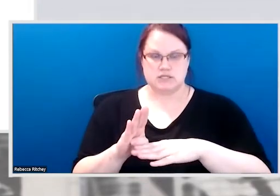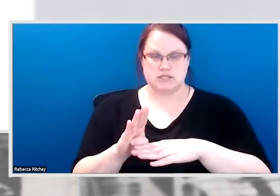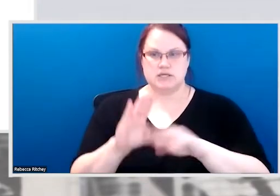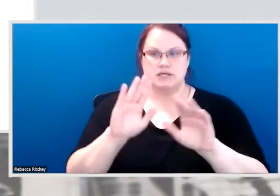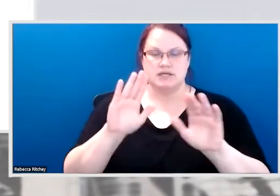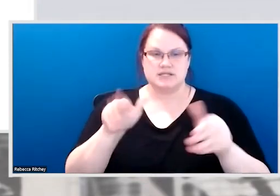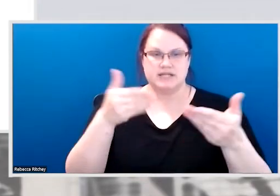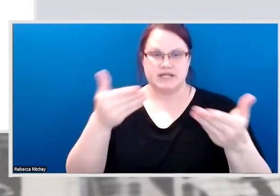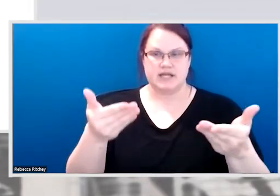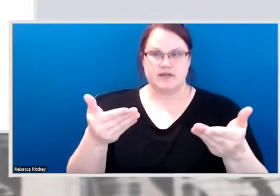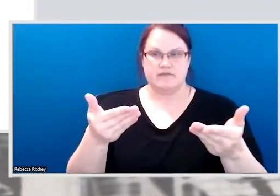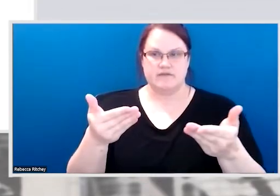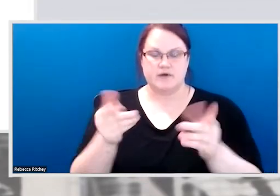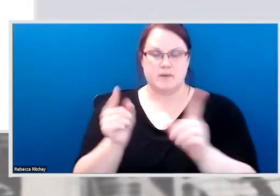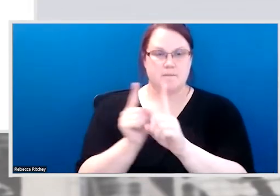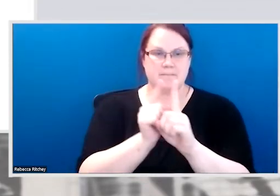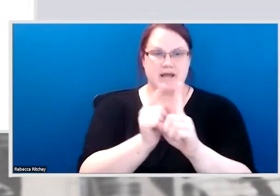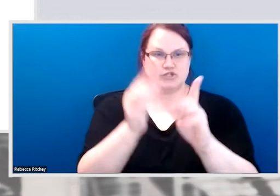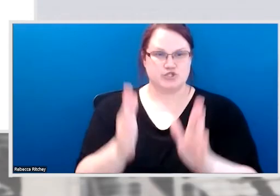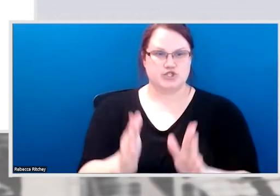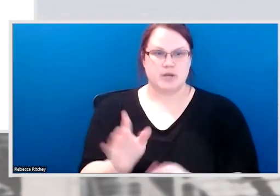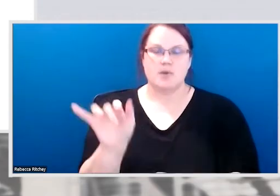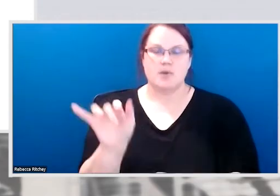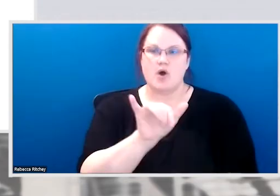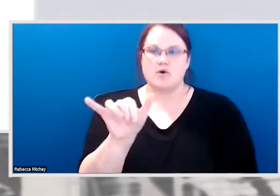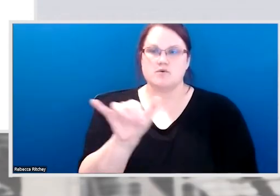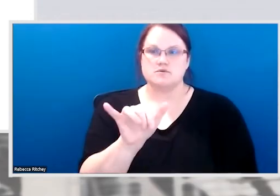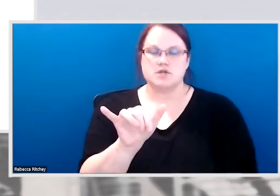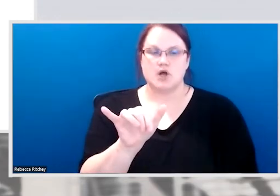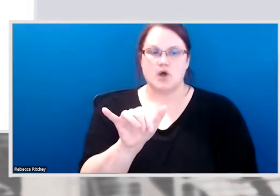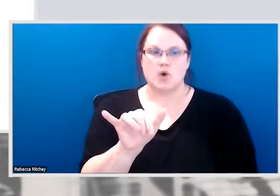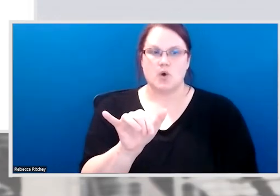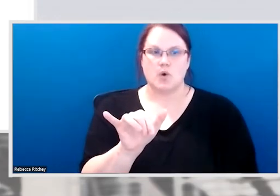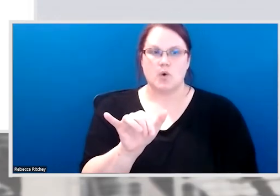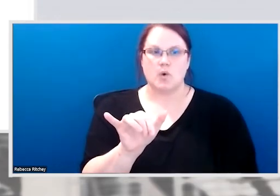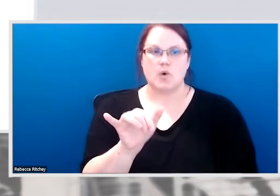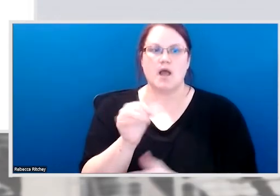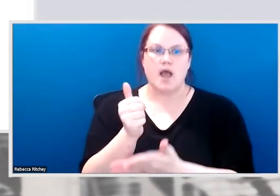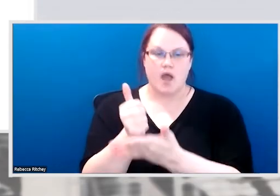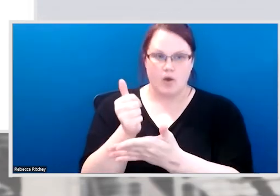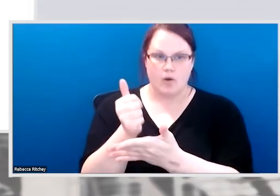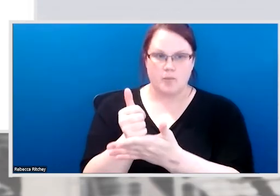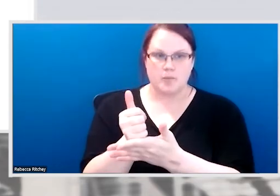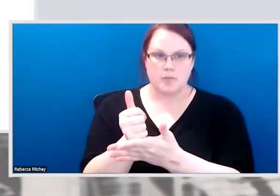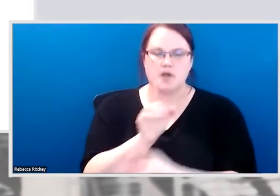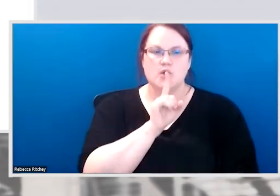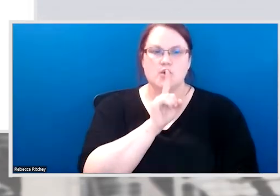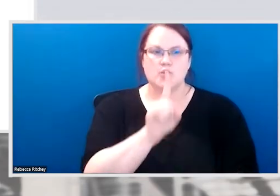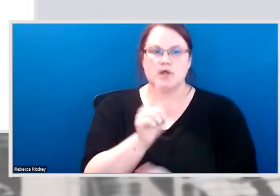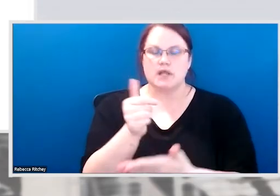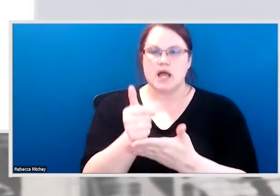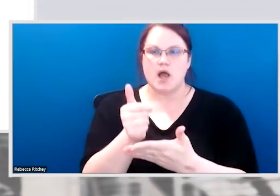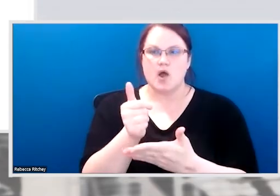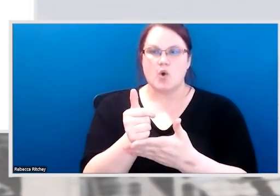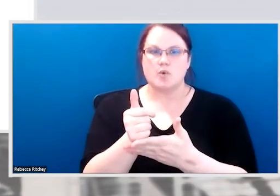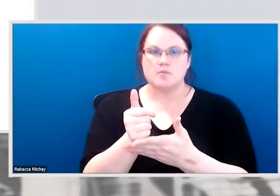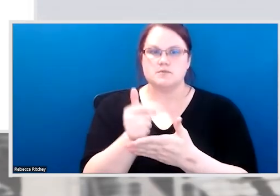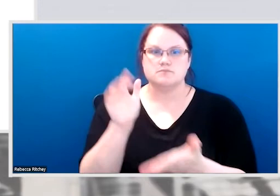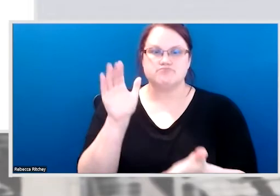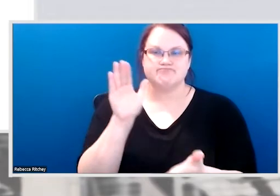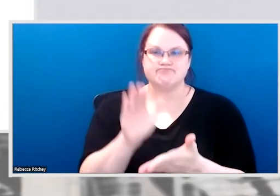them mentorship as well as incubation, and really helps us to reduce